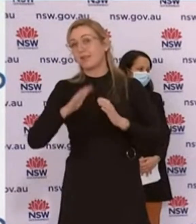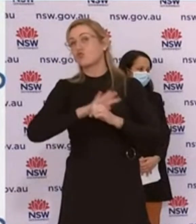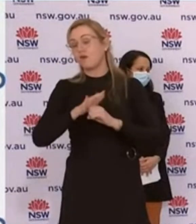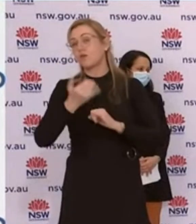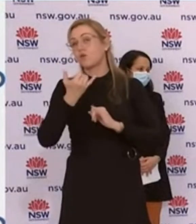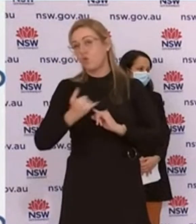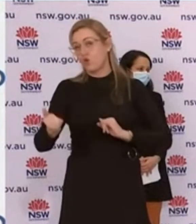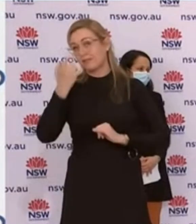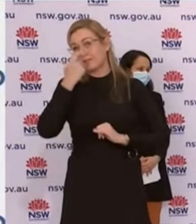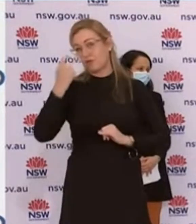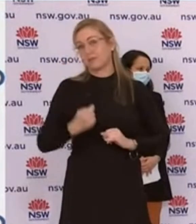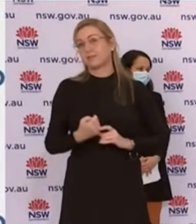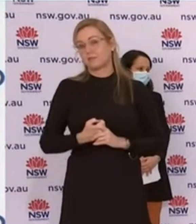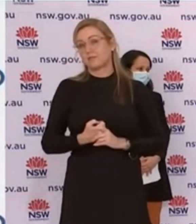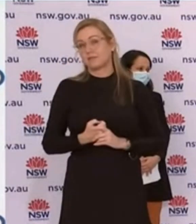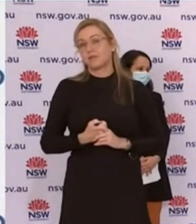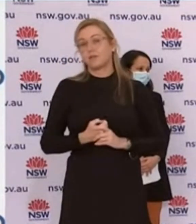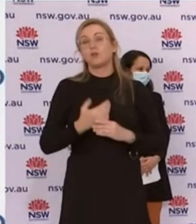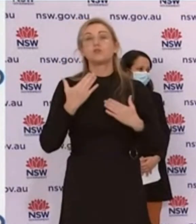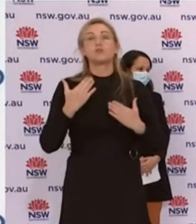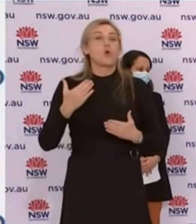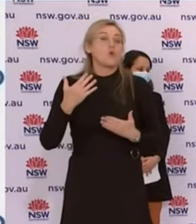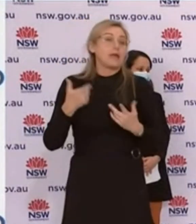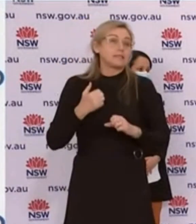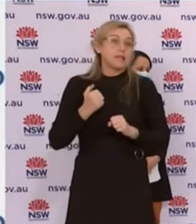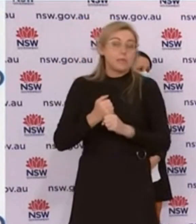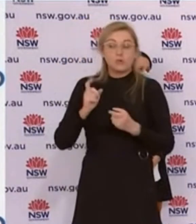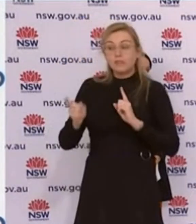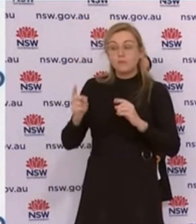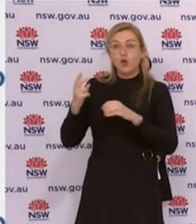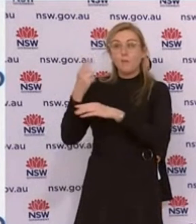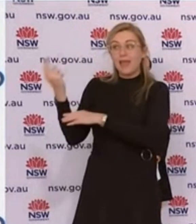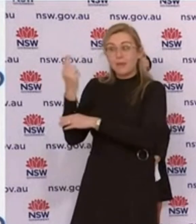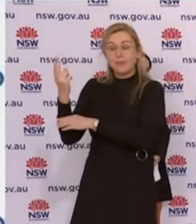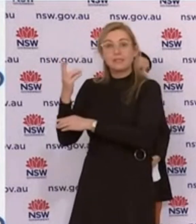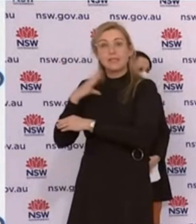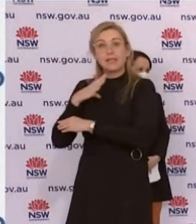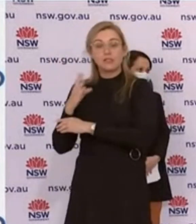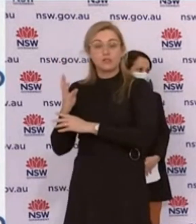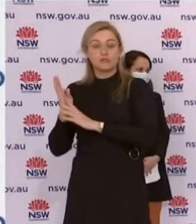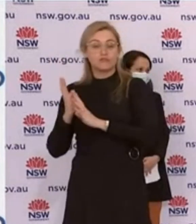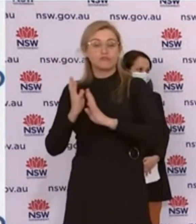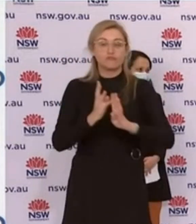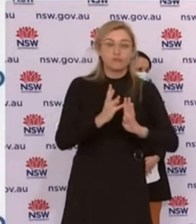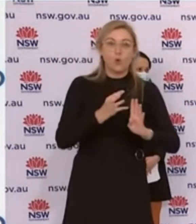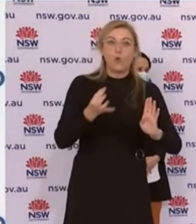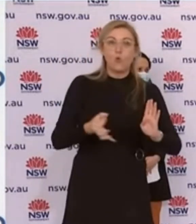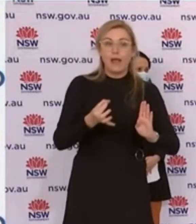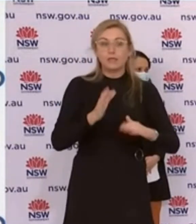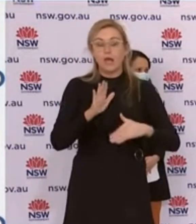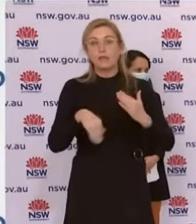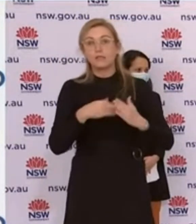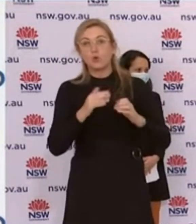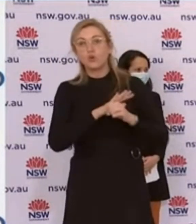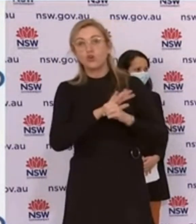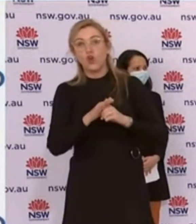extra provisions that have to be taken in place. So for example, an ambulance might need to wait a bit longer to make sure that when the COVID patient is taken through the ward,